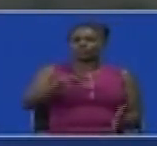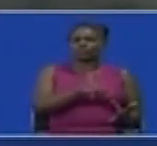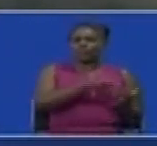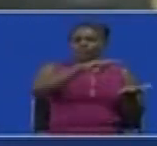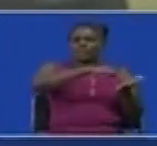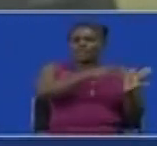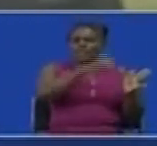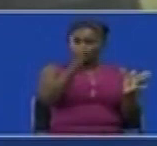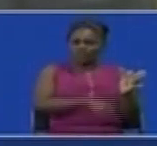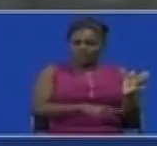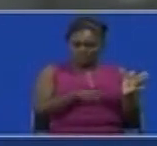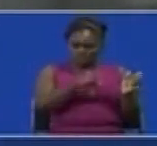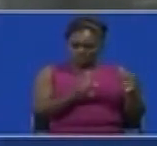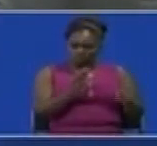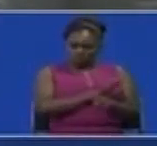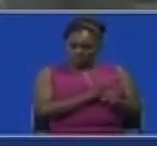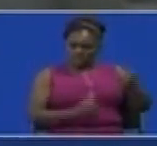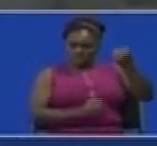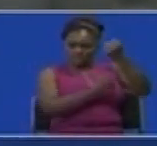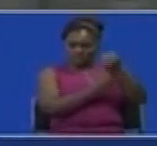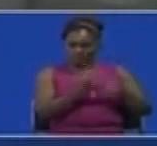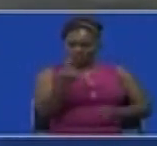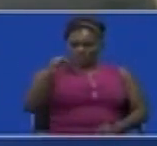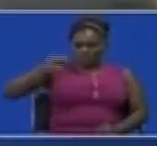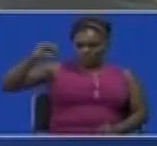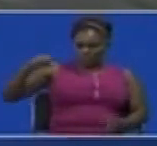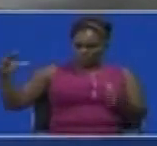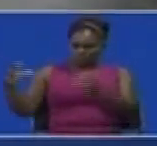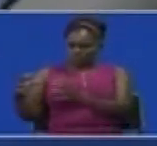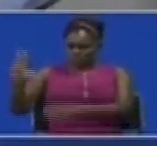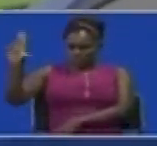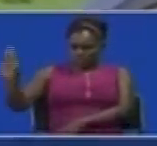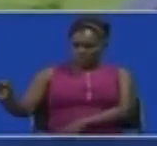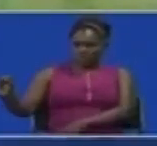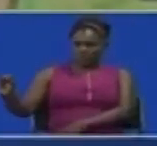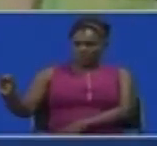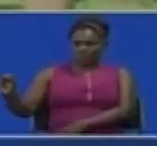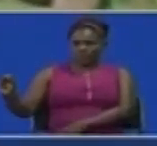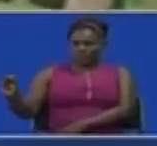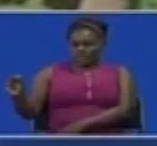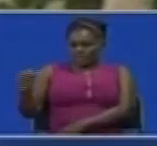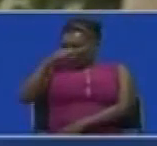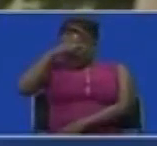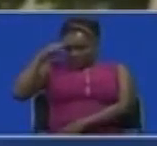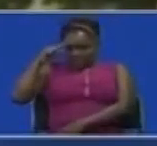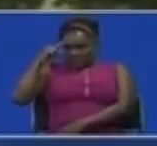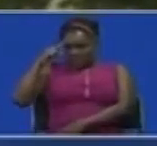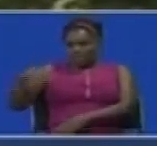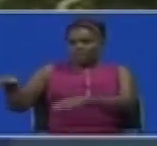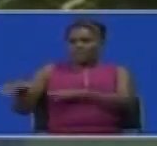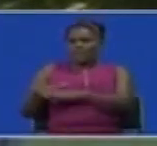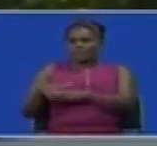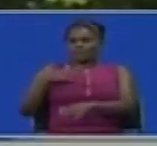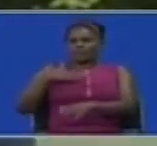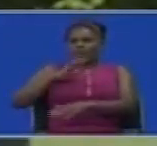means you seem to support one side of the political conversation. No, because from our entire membership,